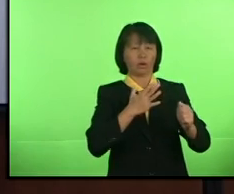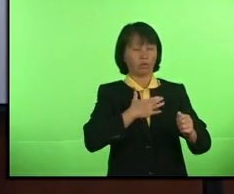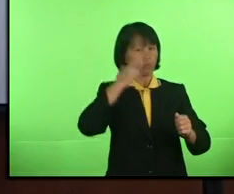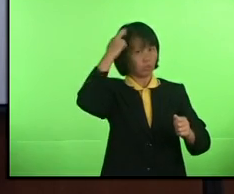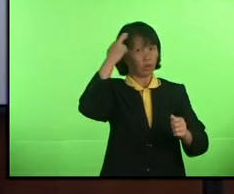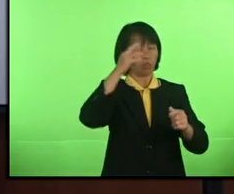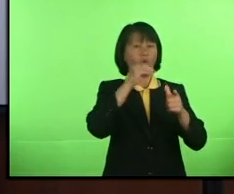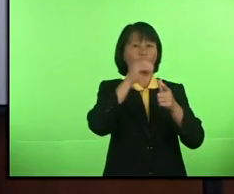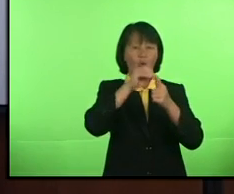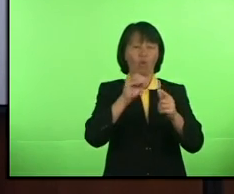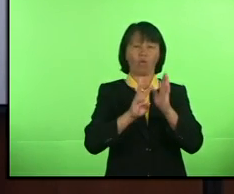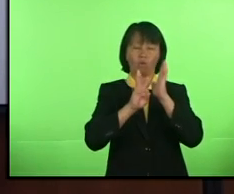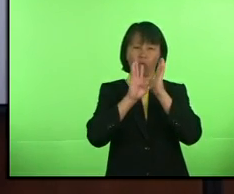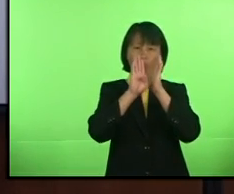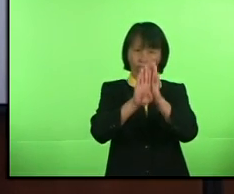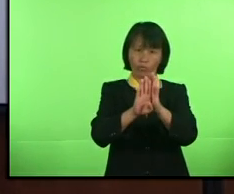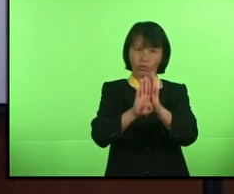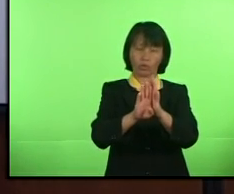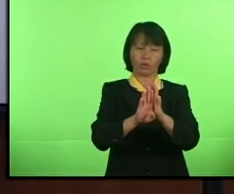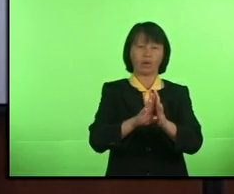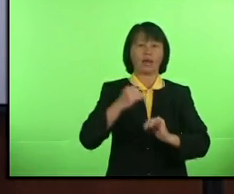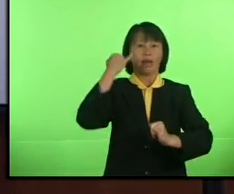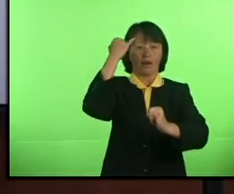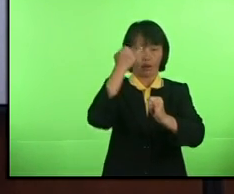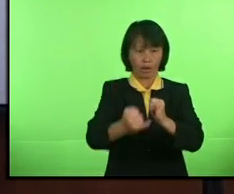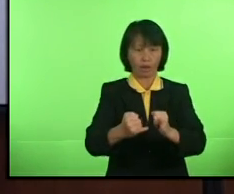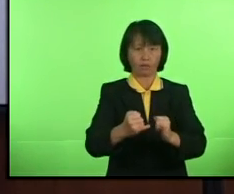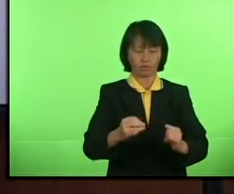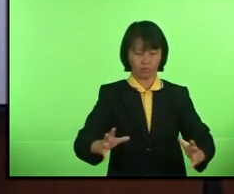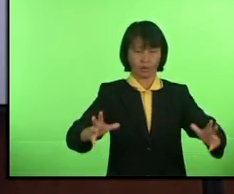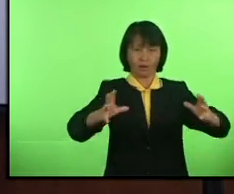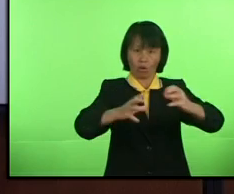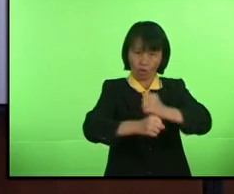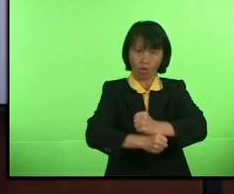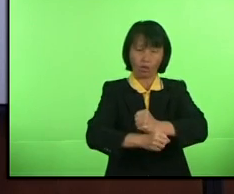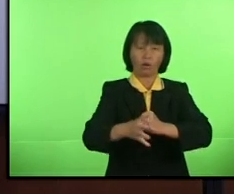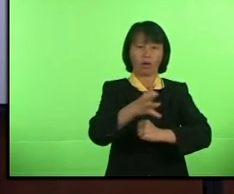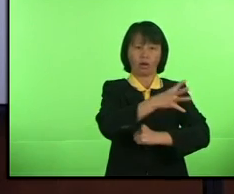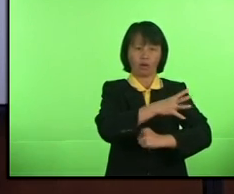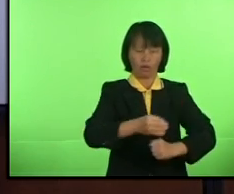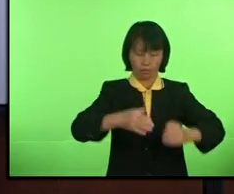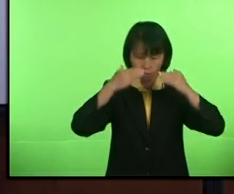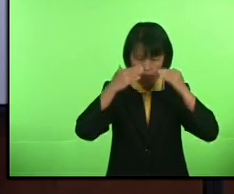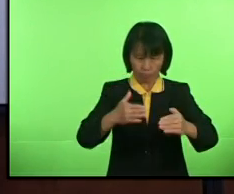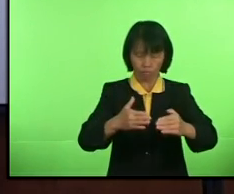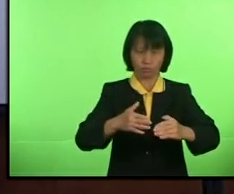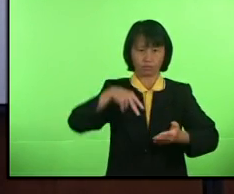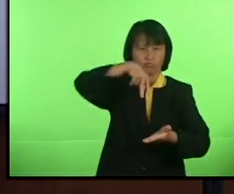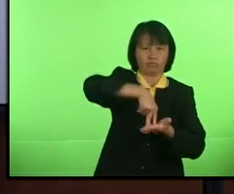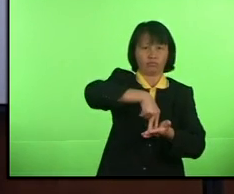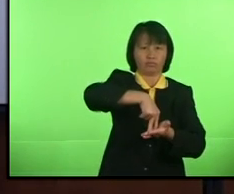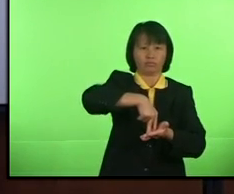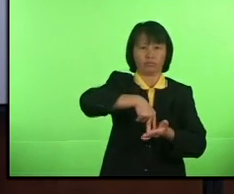or evidence. Lastly, you have to write the conclusion and re-emphasize your position or